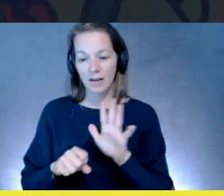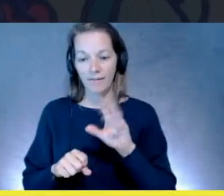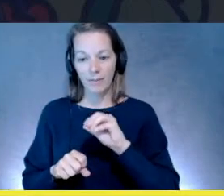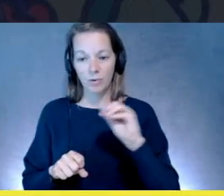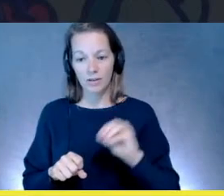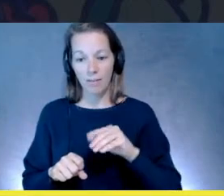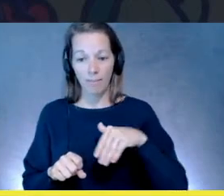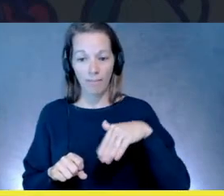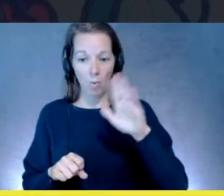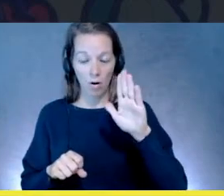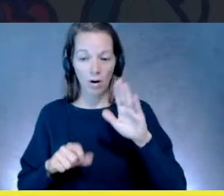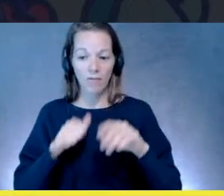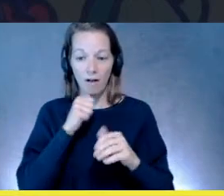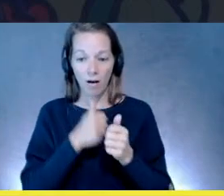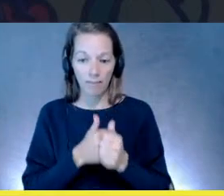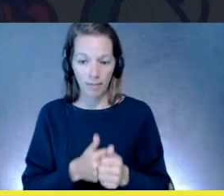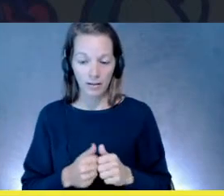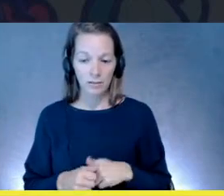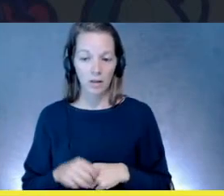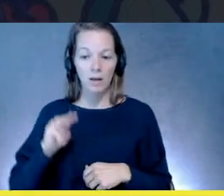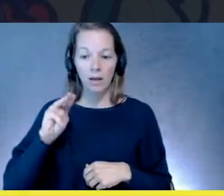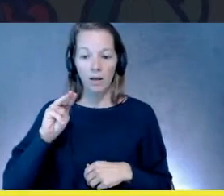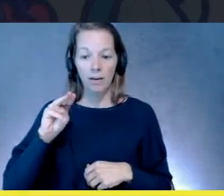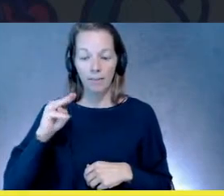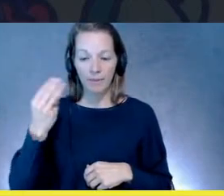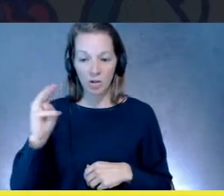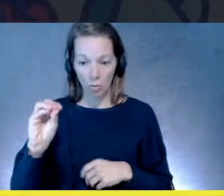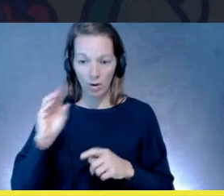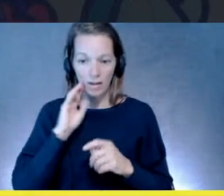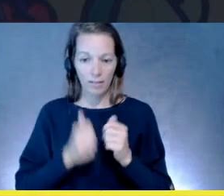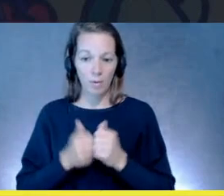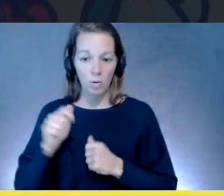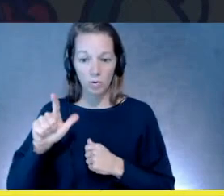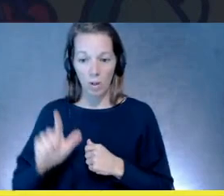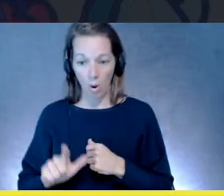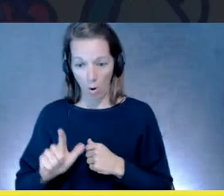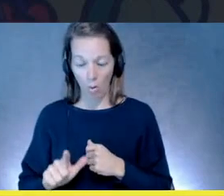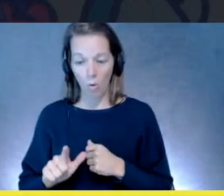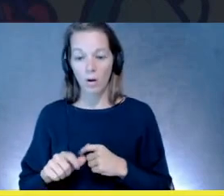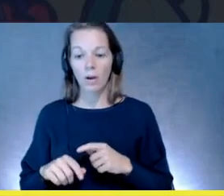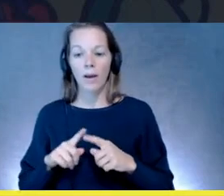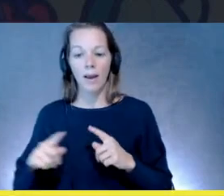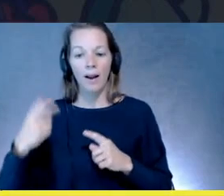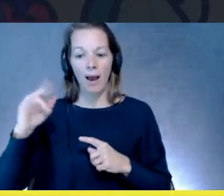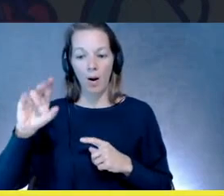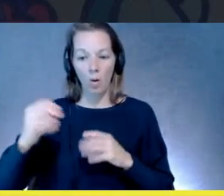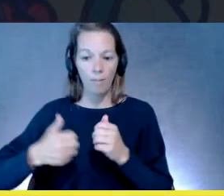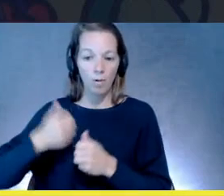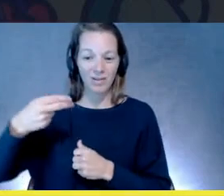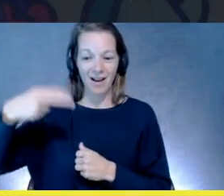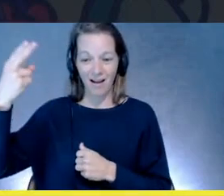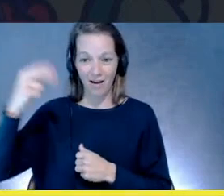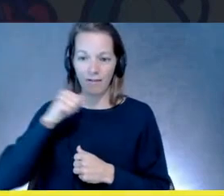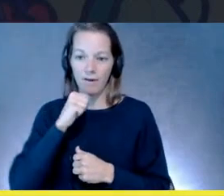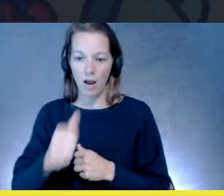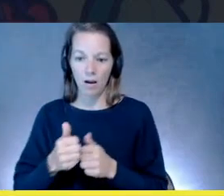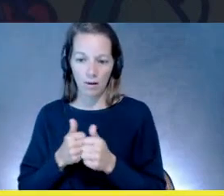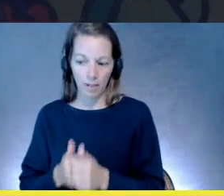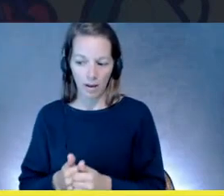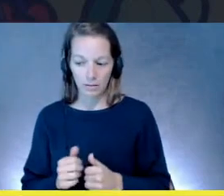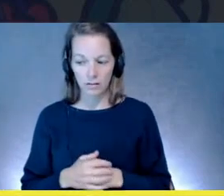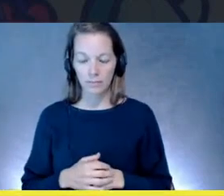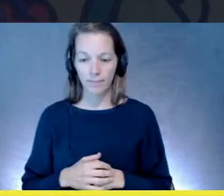in non-compliance, with Missouri having the lowest prevalence of non-compliance and Idaho the highest. Next slide, please.